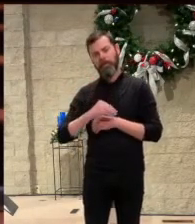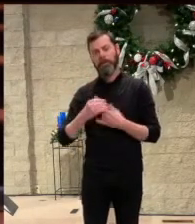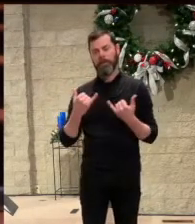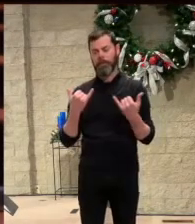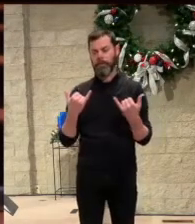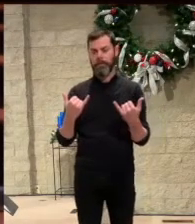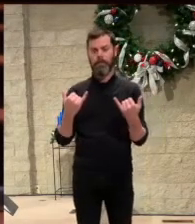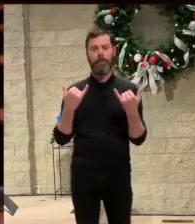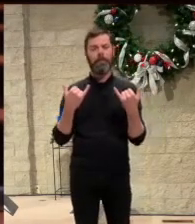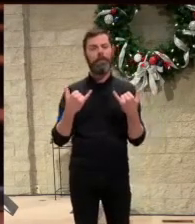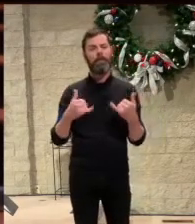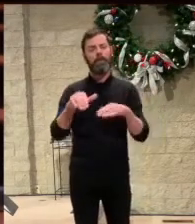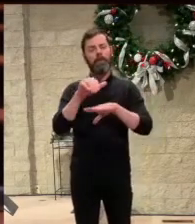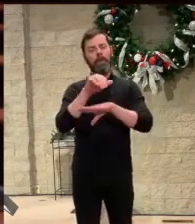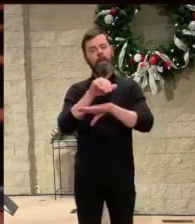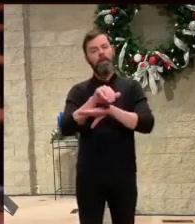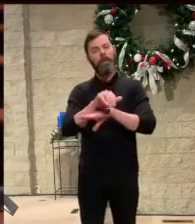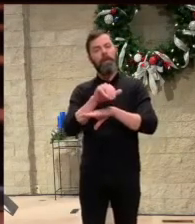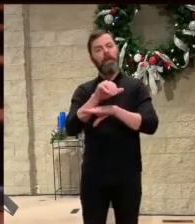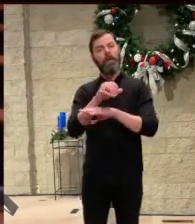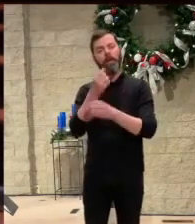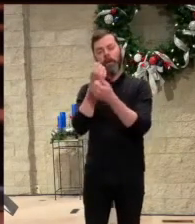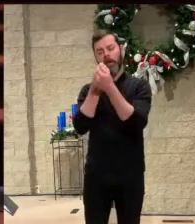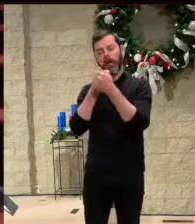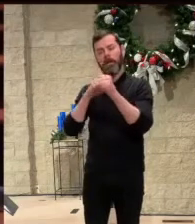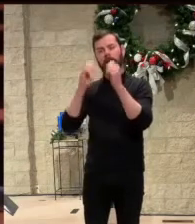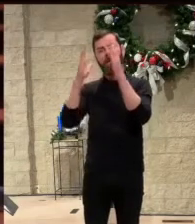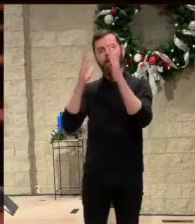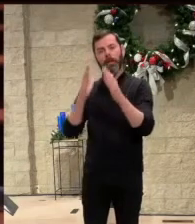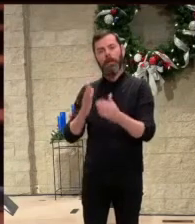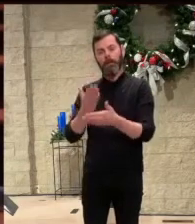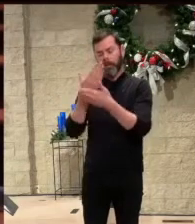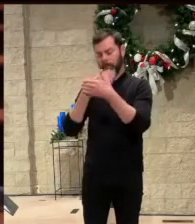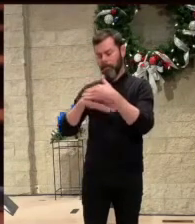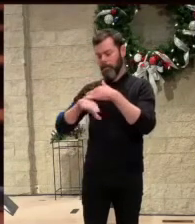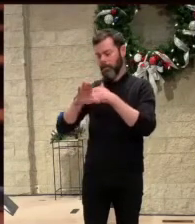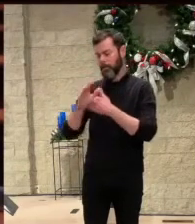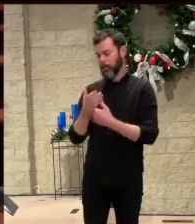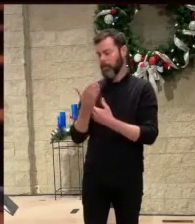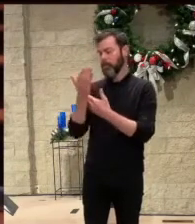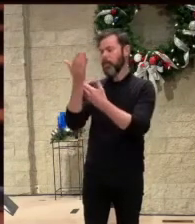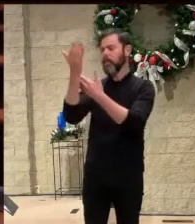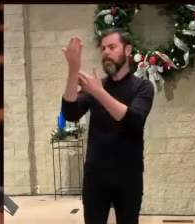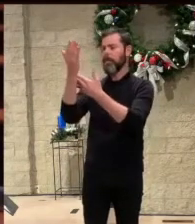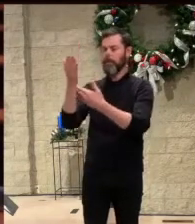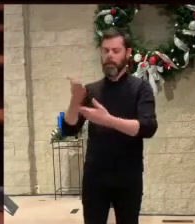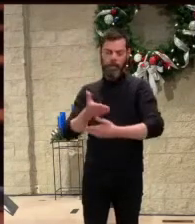sleep. 'Tis the eve of our Savior's birth.